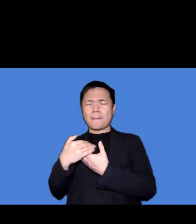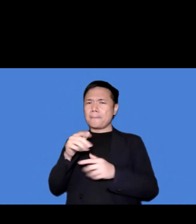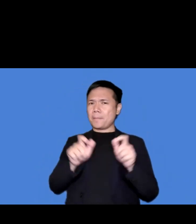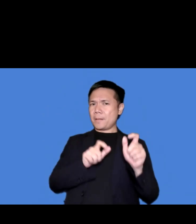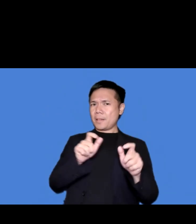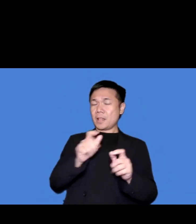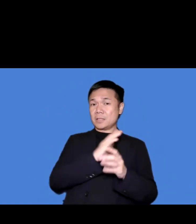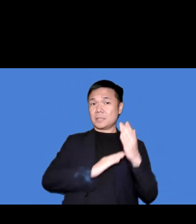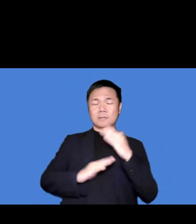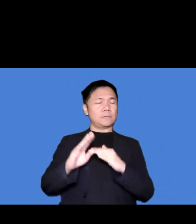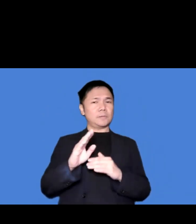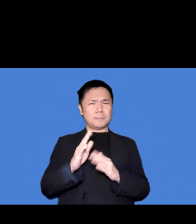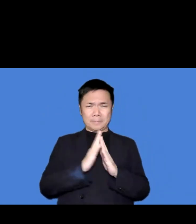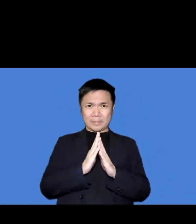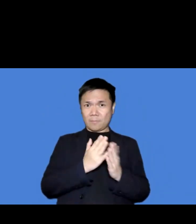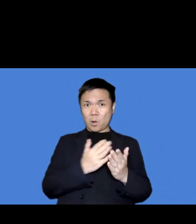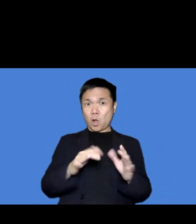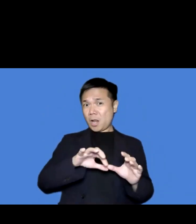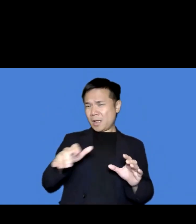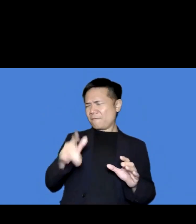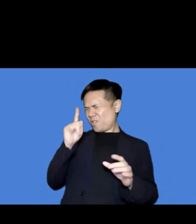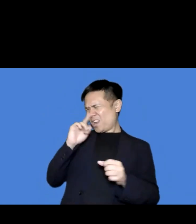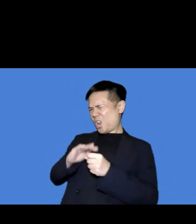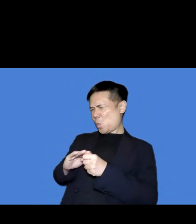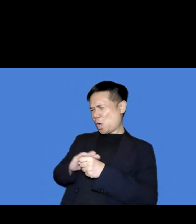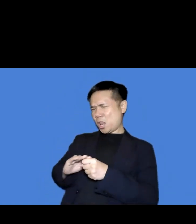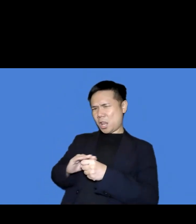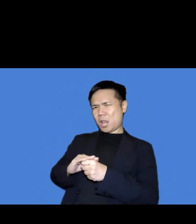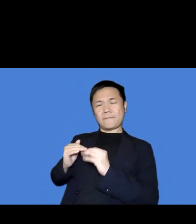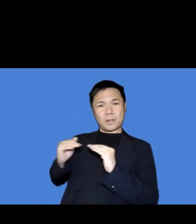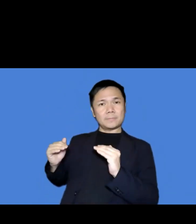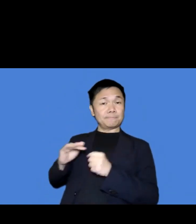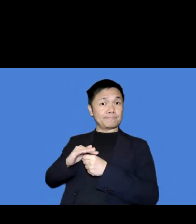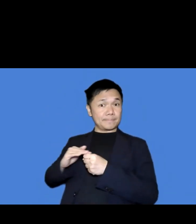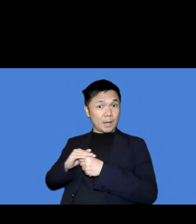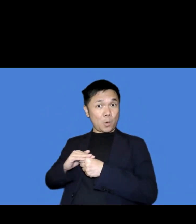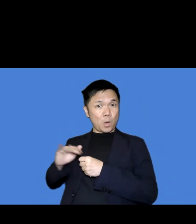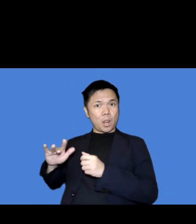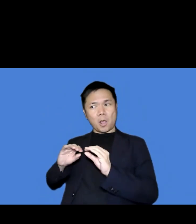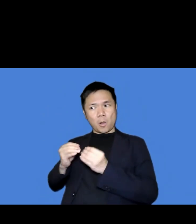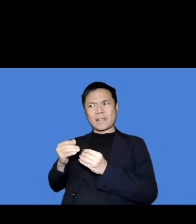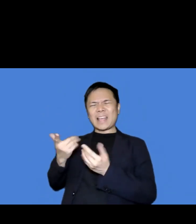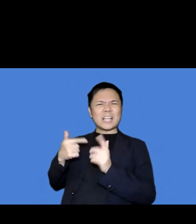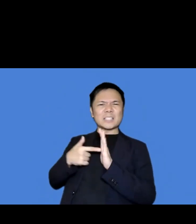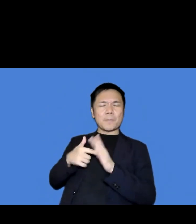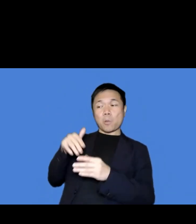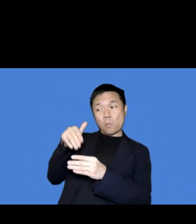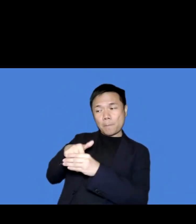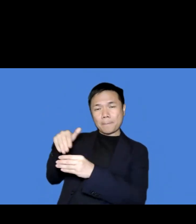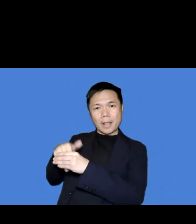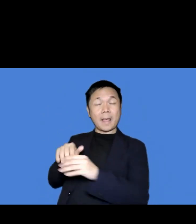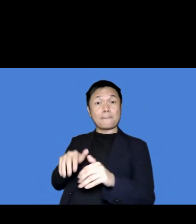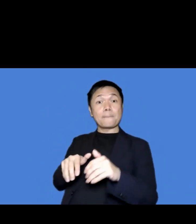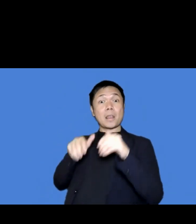should be ensured in all the countries from the local level, local bodies elections as well as the parliamentary